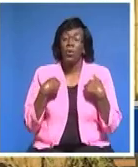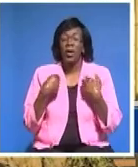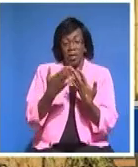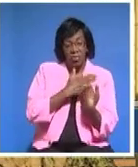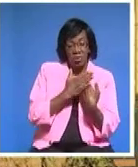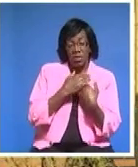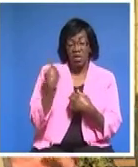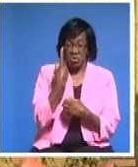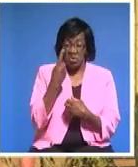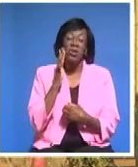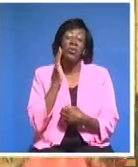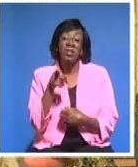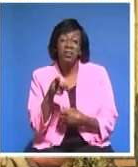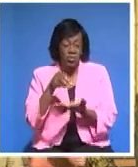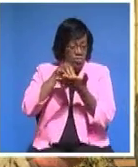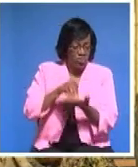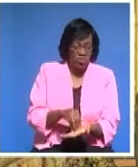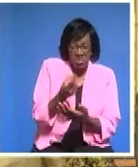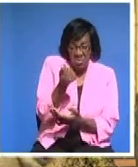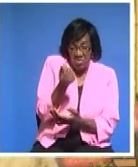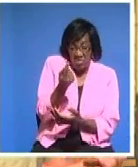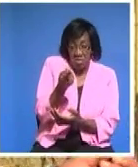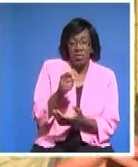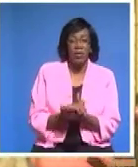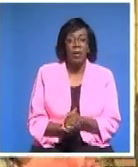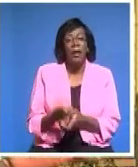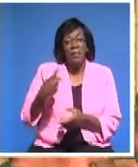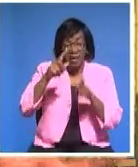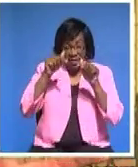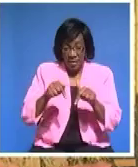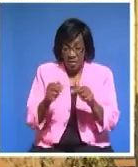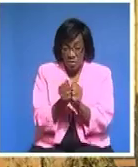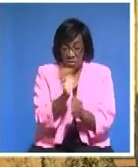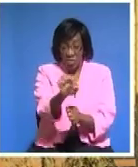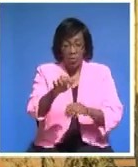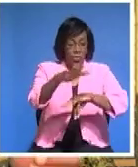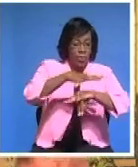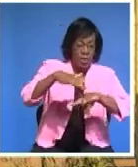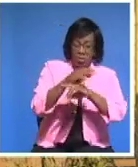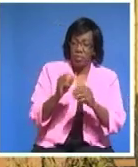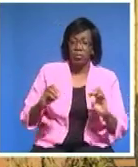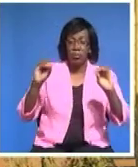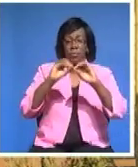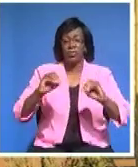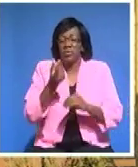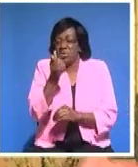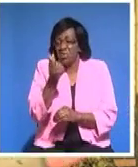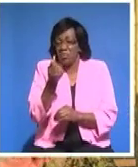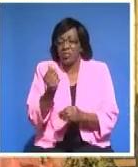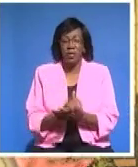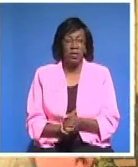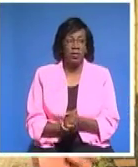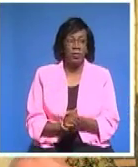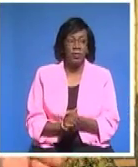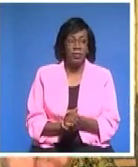to it. And so for them, at the moment, there's no value. So the little bit of awareness we create with you guys coming here,